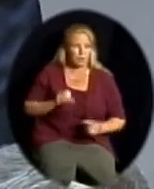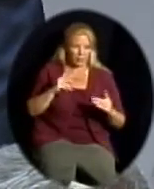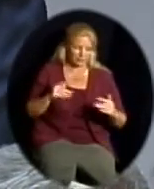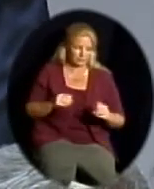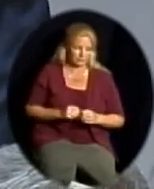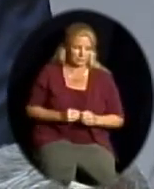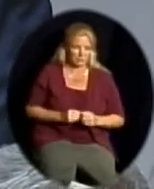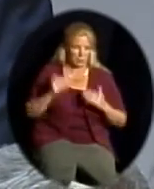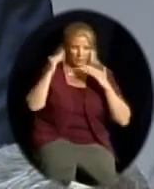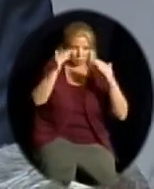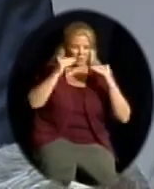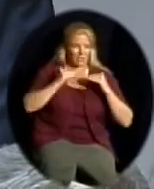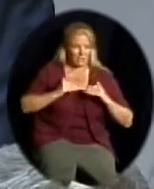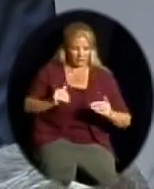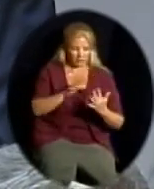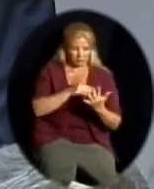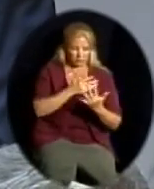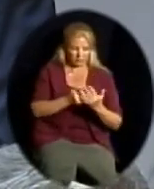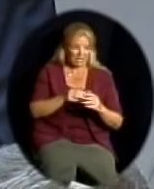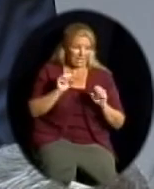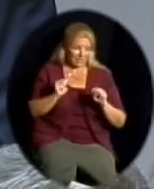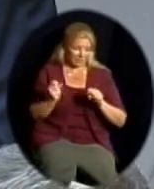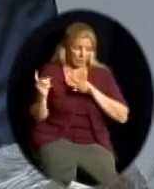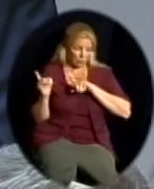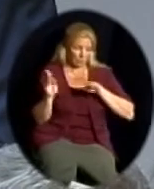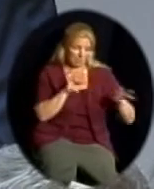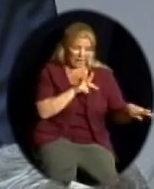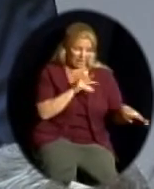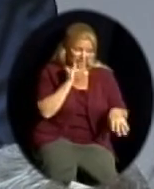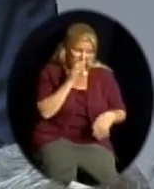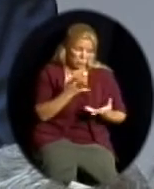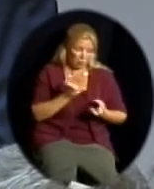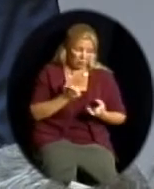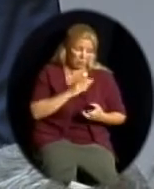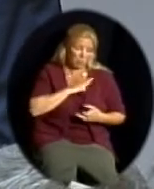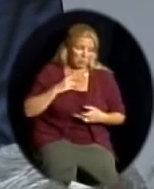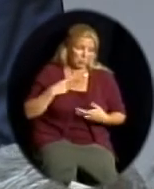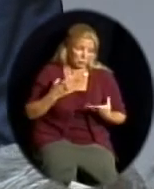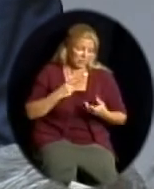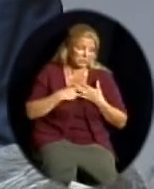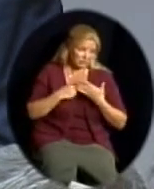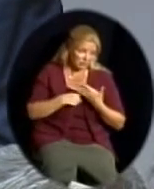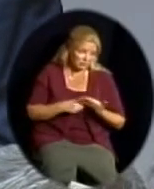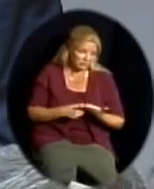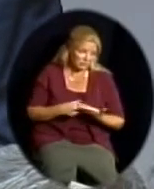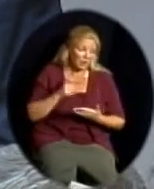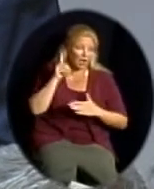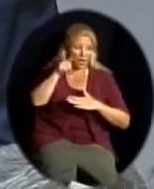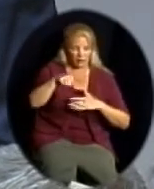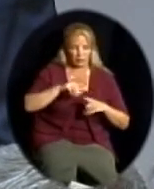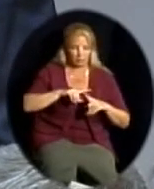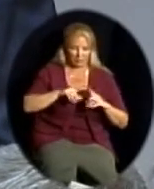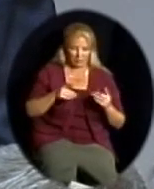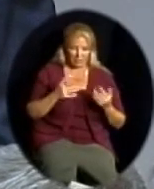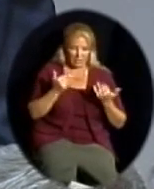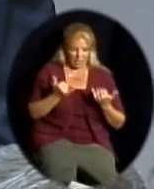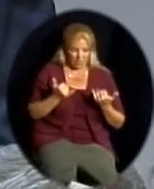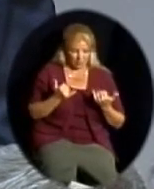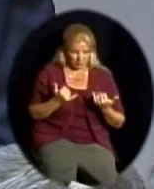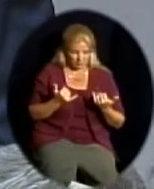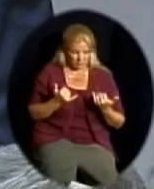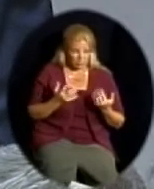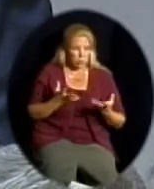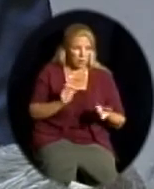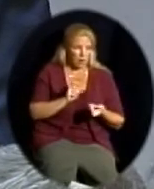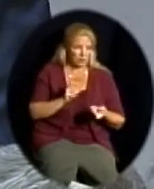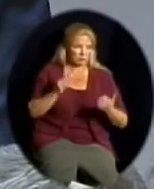come back as the board might have further discussions on these topics. But just to leave the fact that right now we're sitting up here.